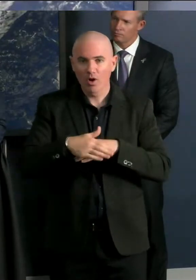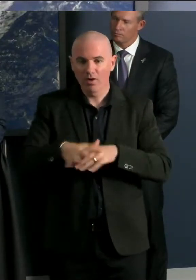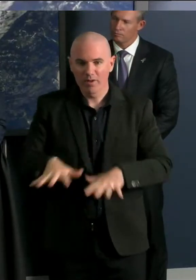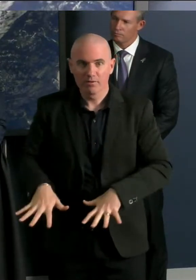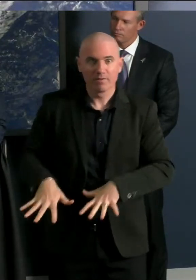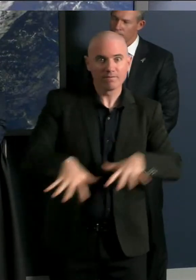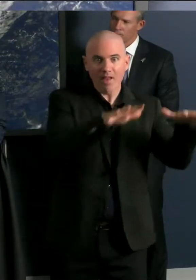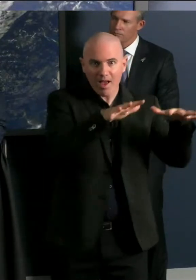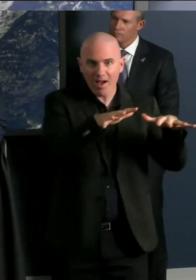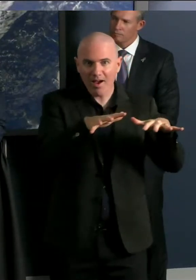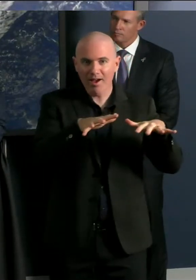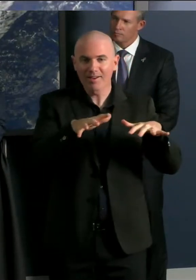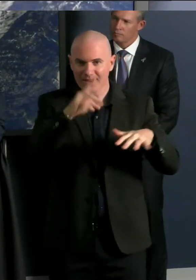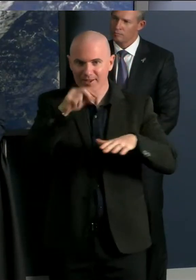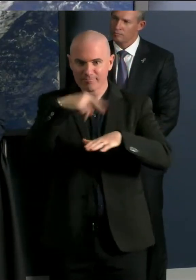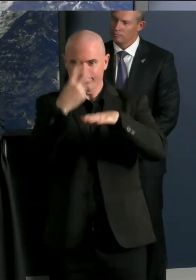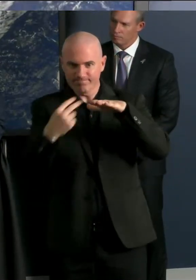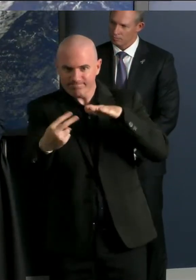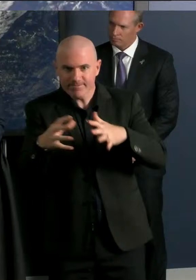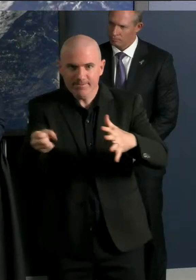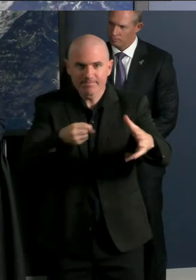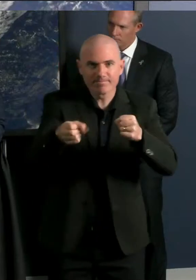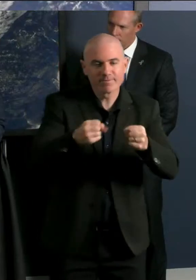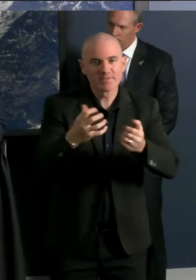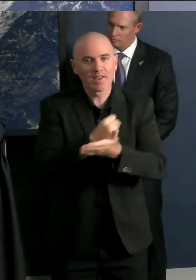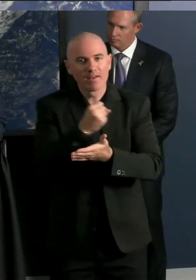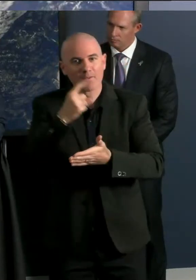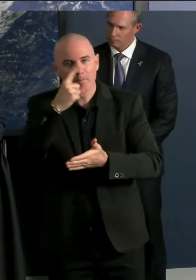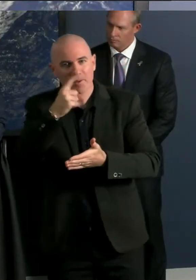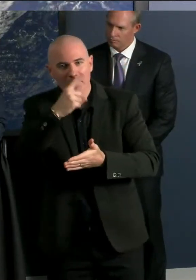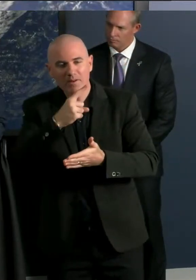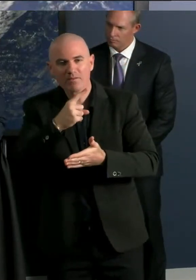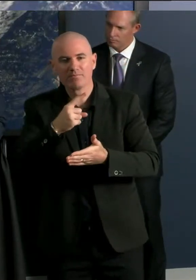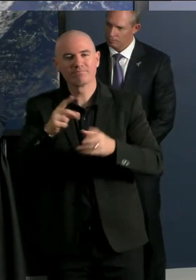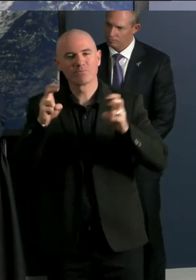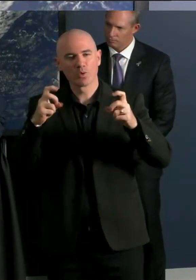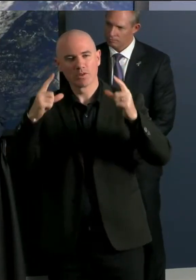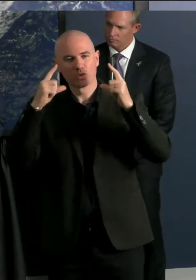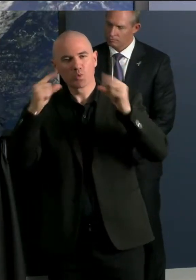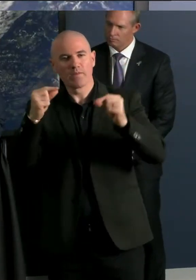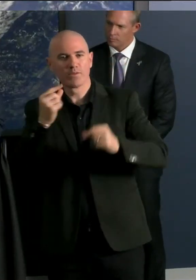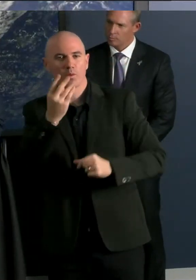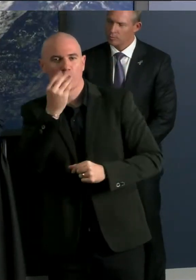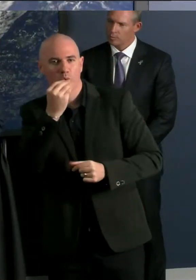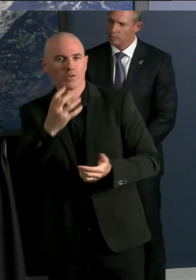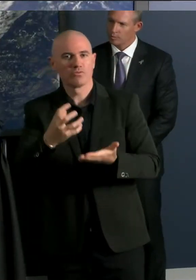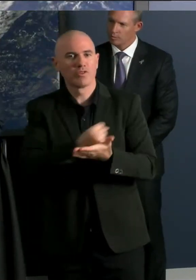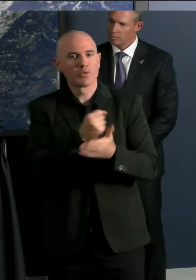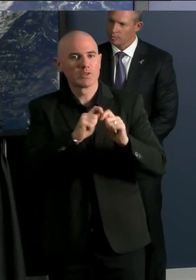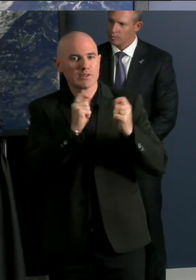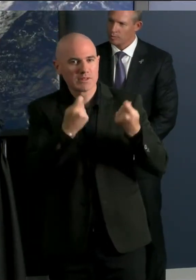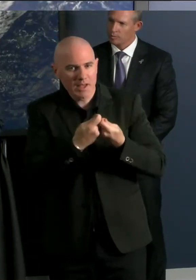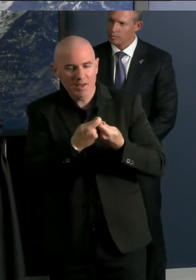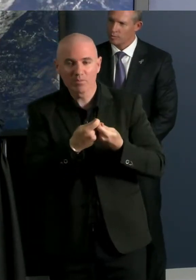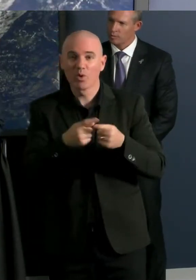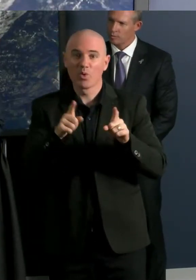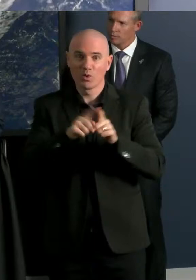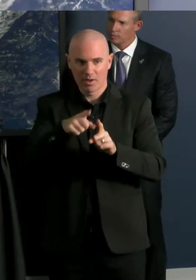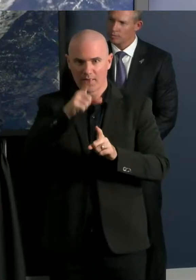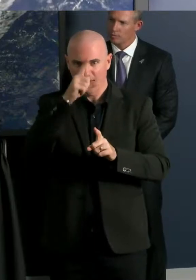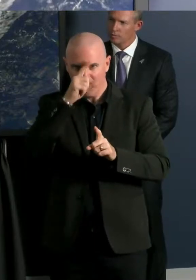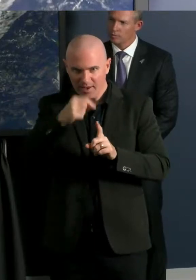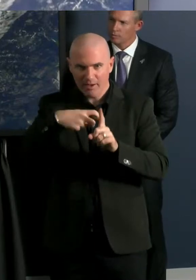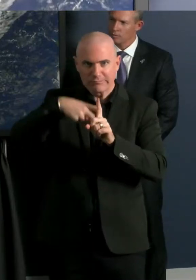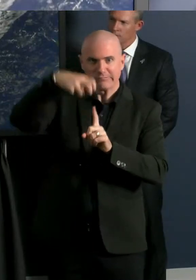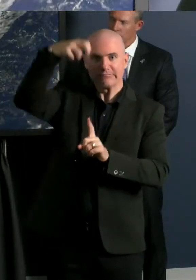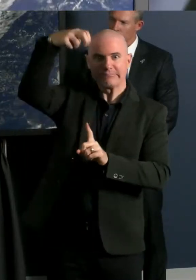assessment point of view, and from a storm and working at heights have been put in place from our State Emergency Service and our Fire and